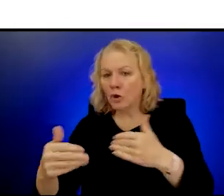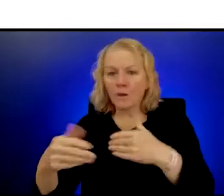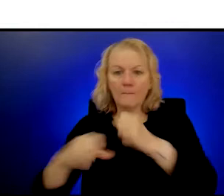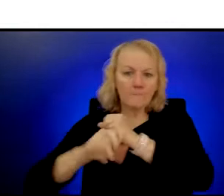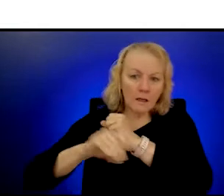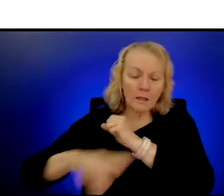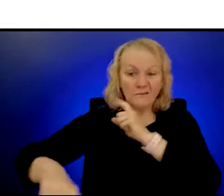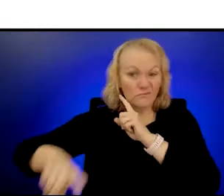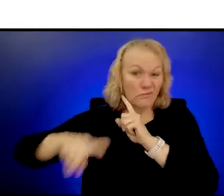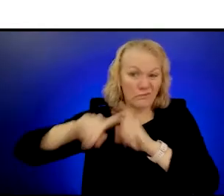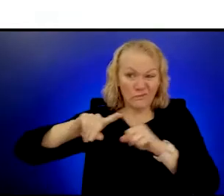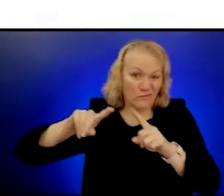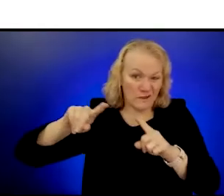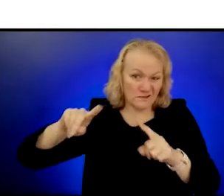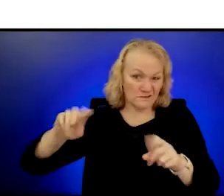overhead.